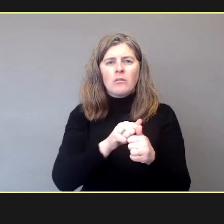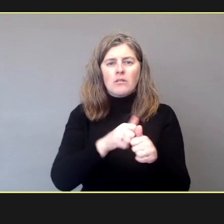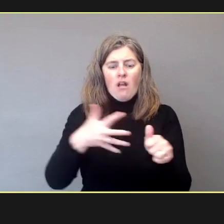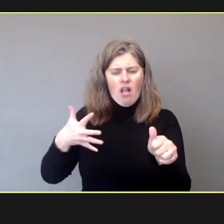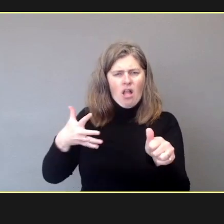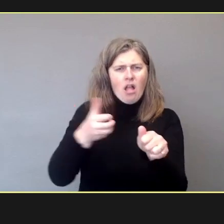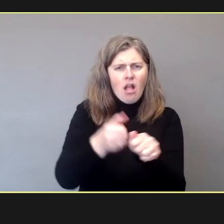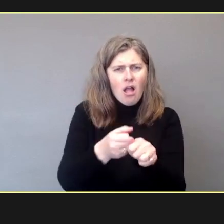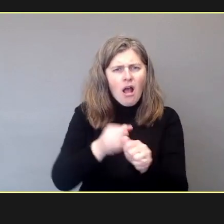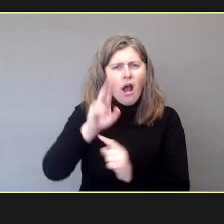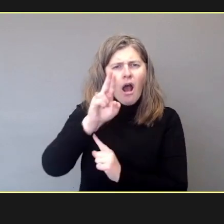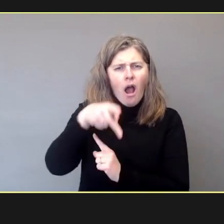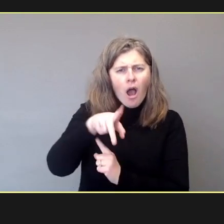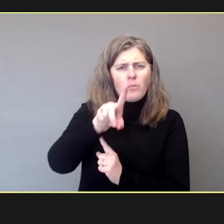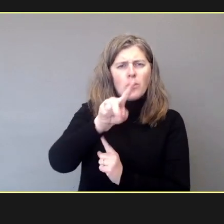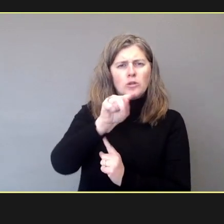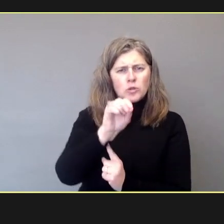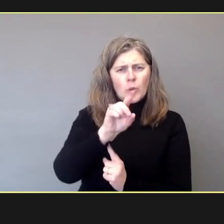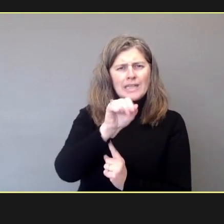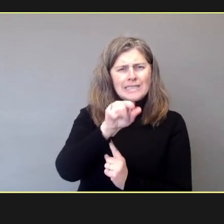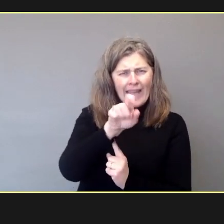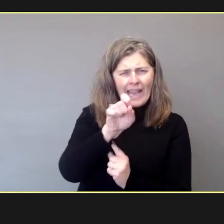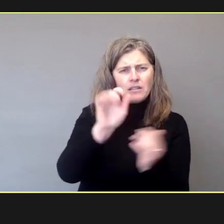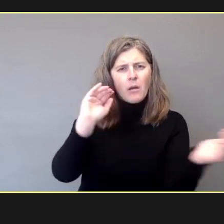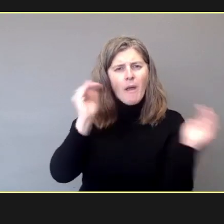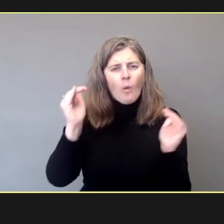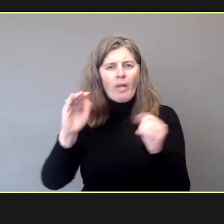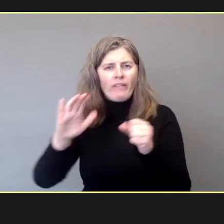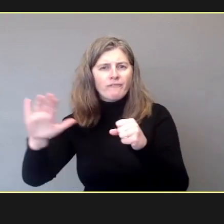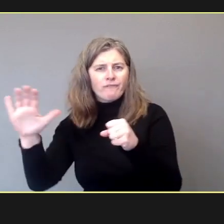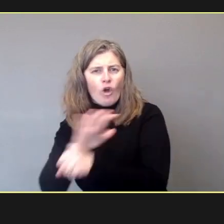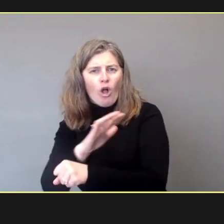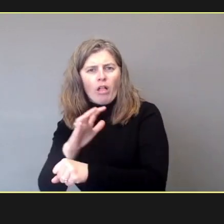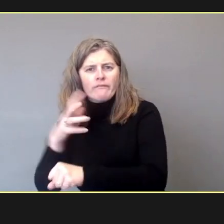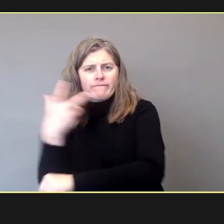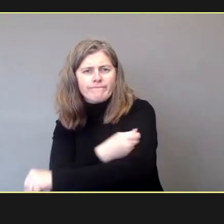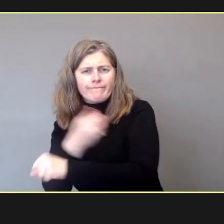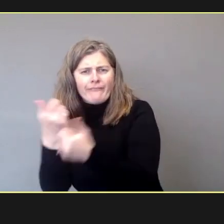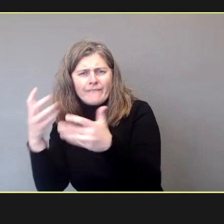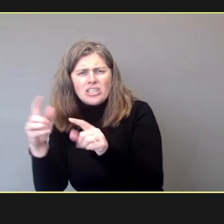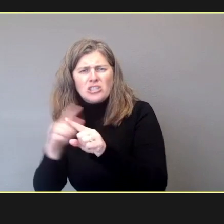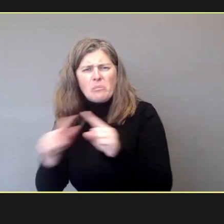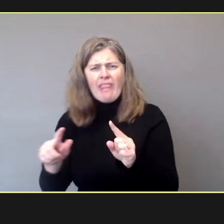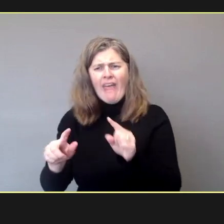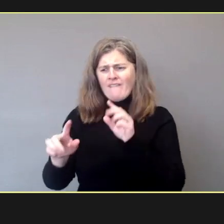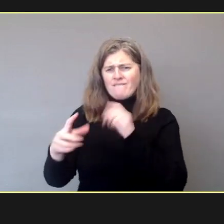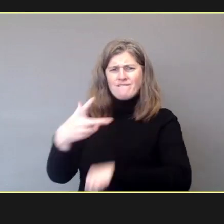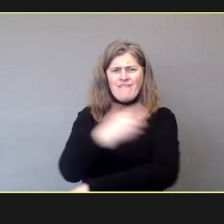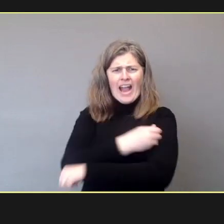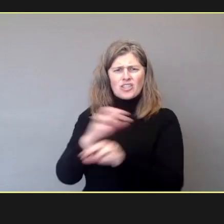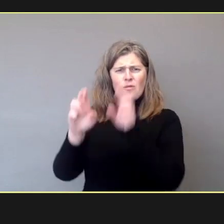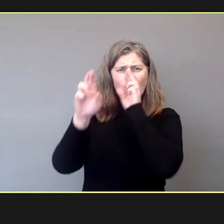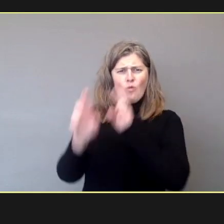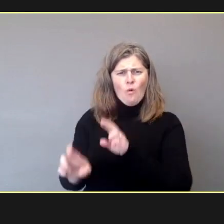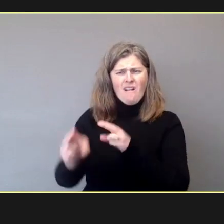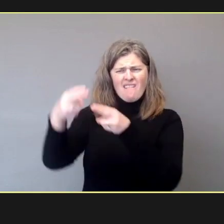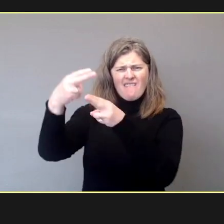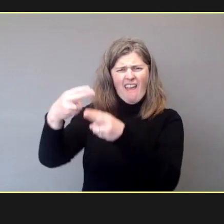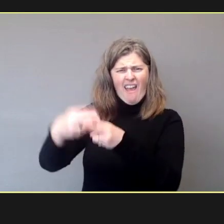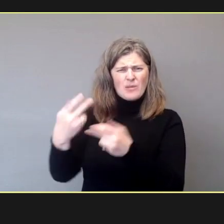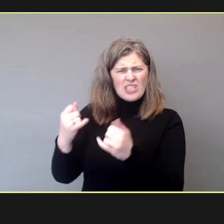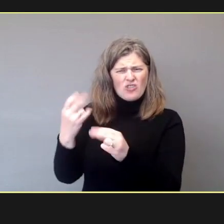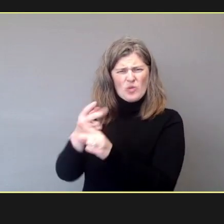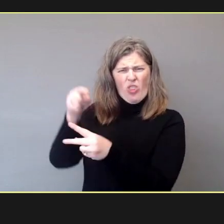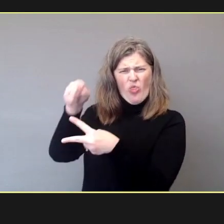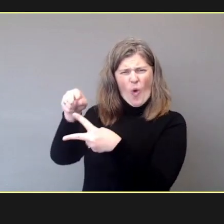date versus being vaccinated or fully vaccinated, but the vaccination report still uses the vaccinated versus